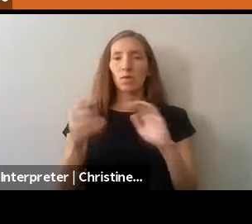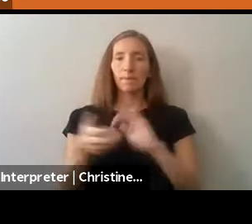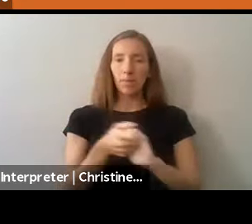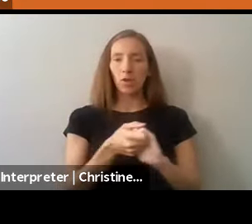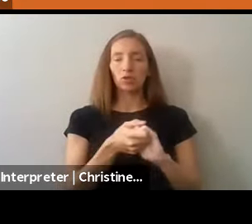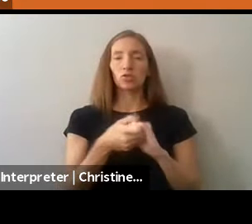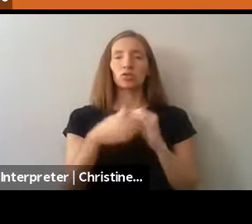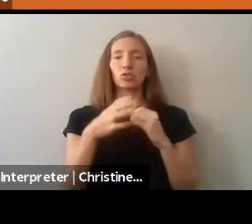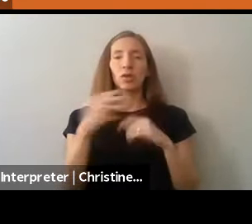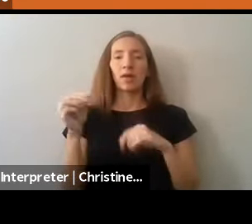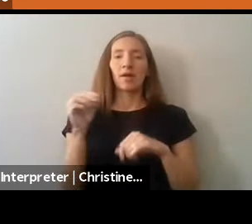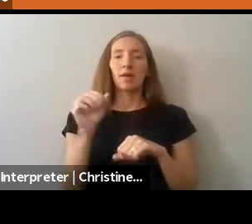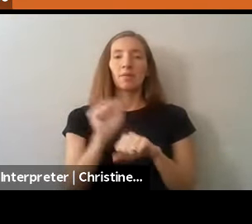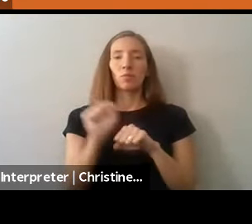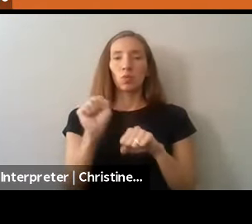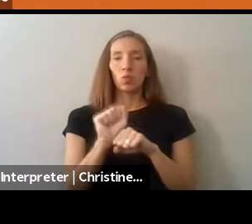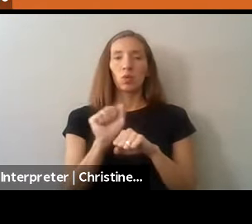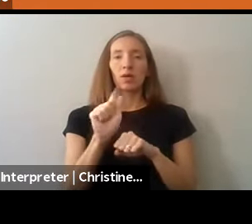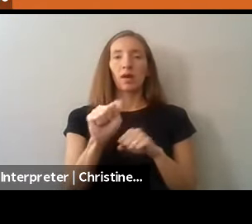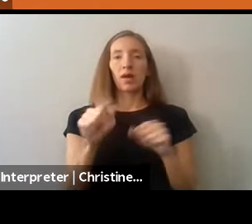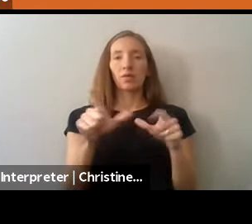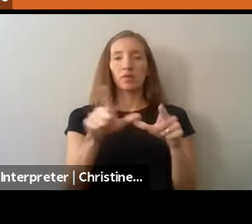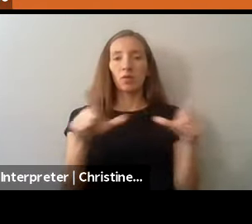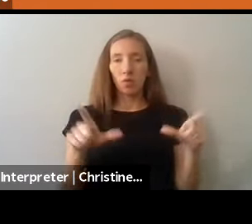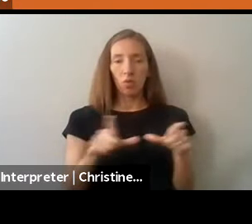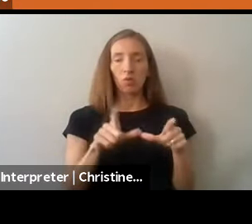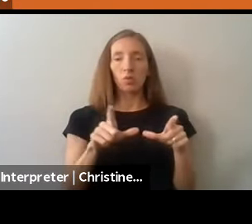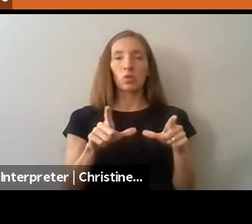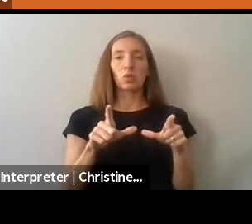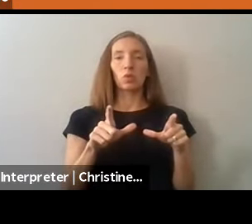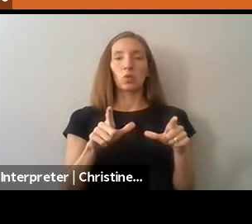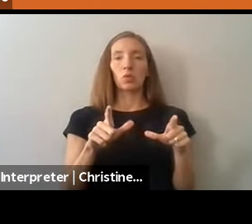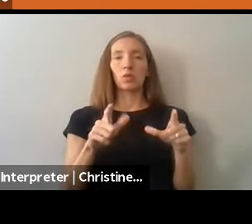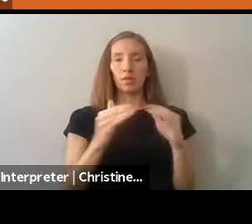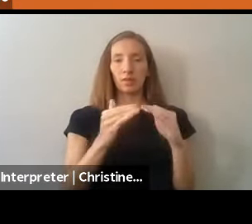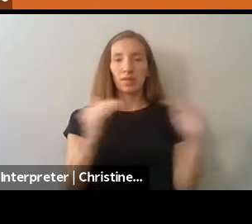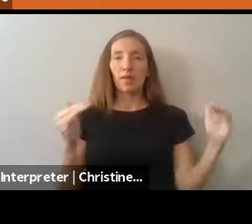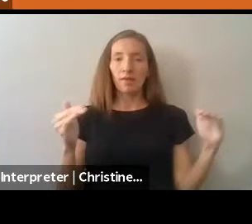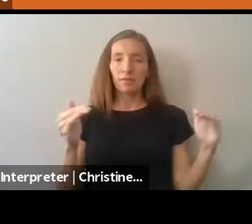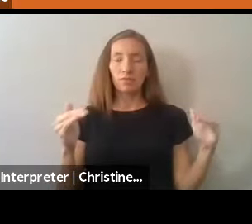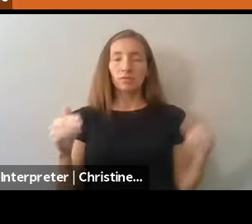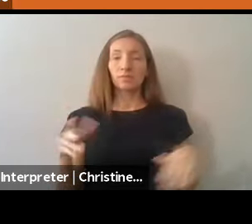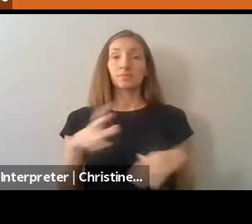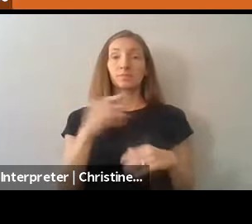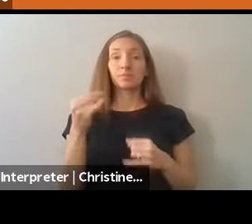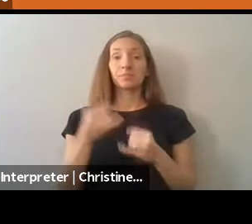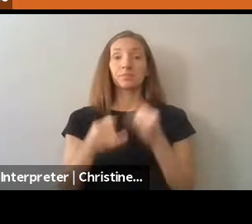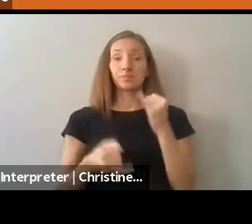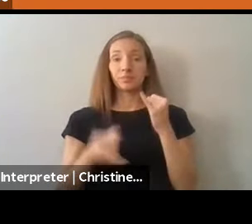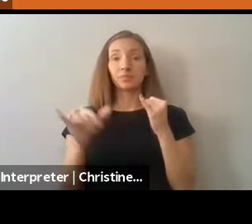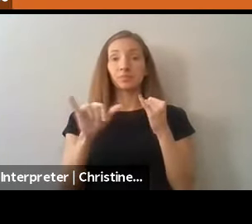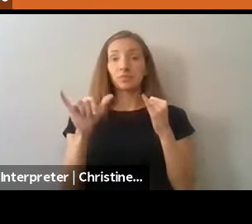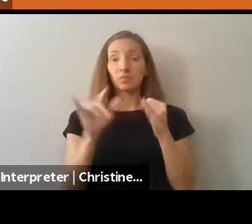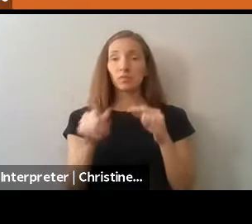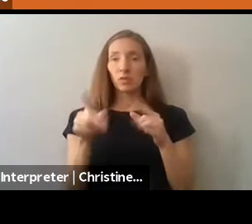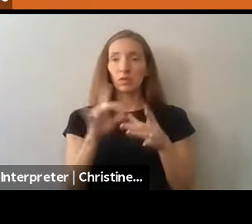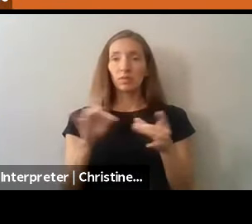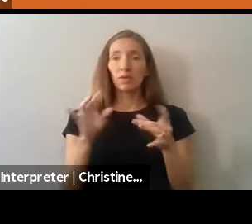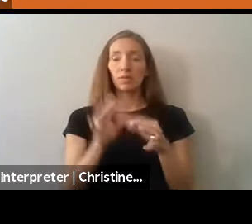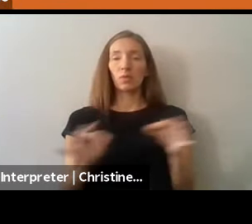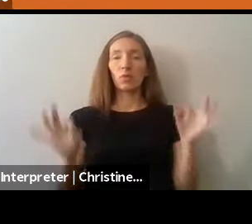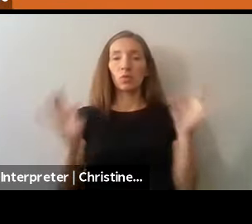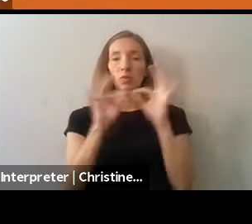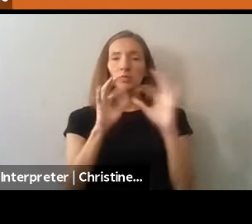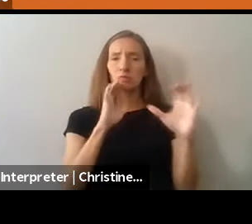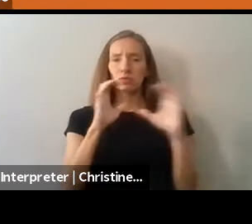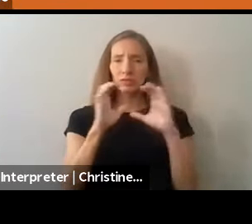at the local and municipality level. And lastly, I think the importance of